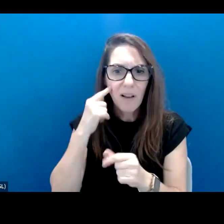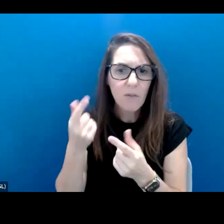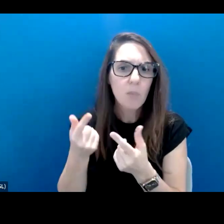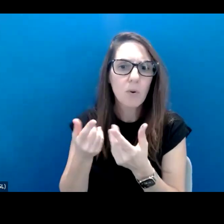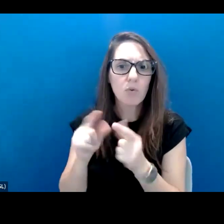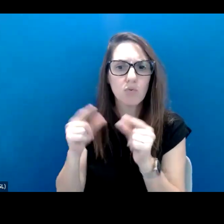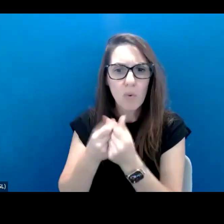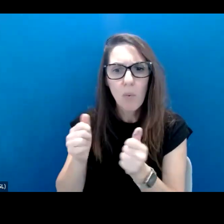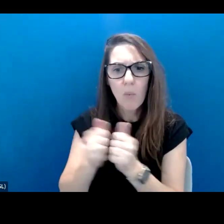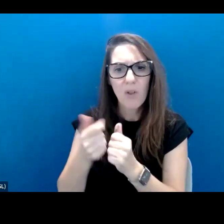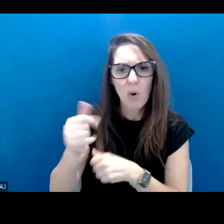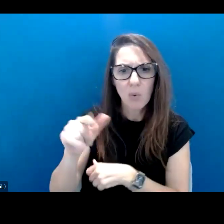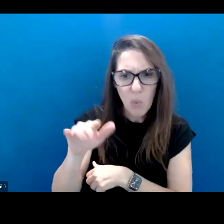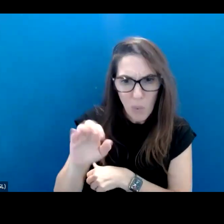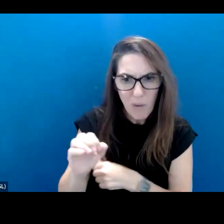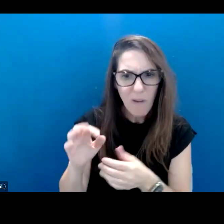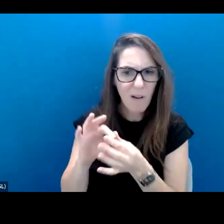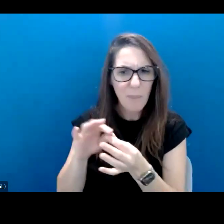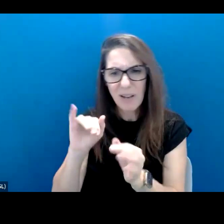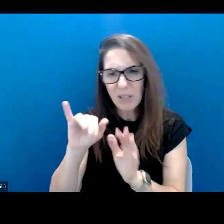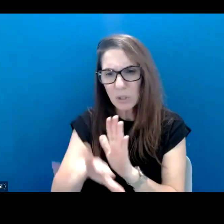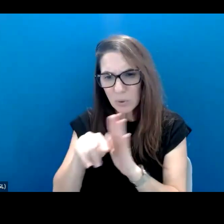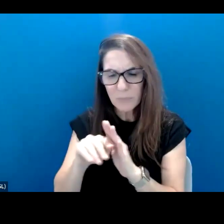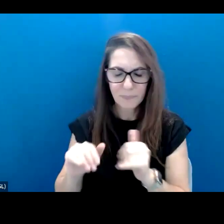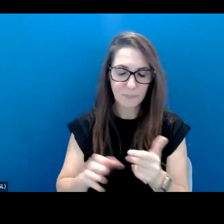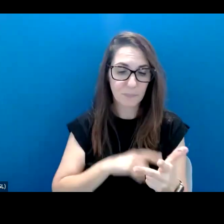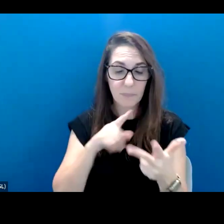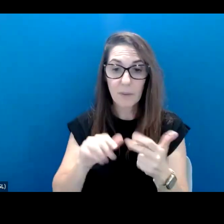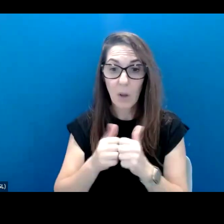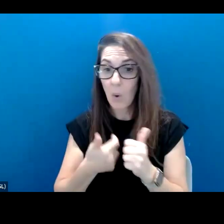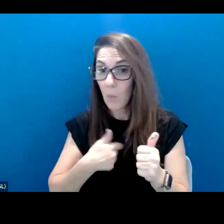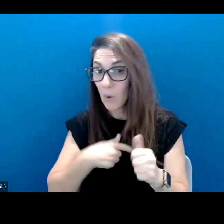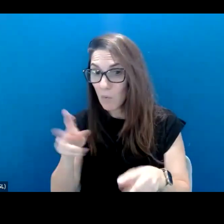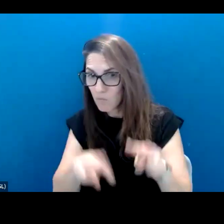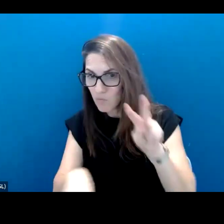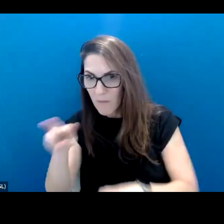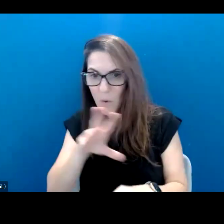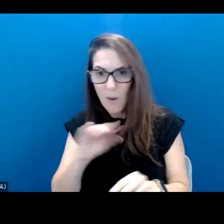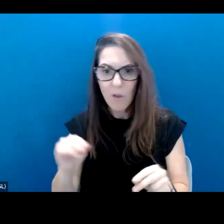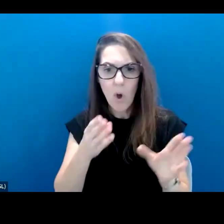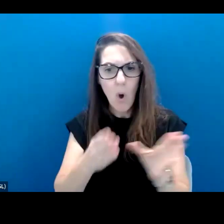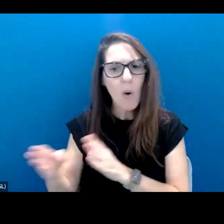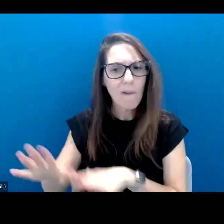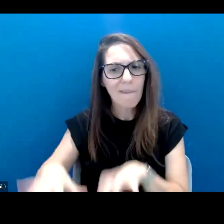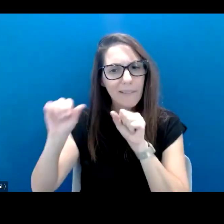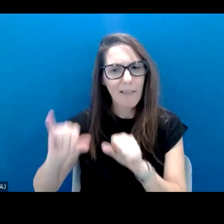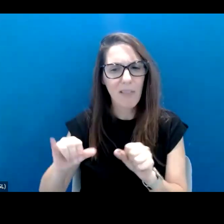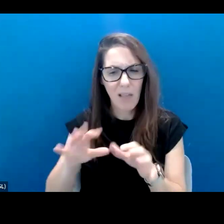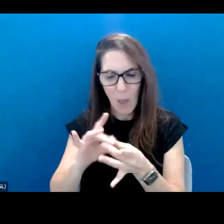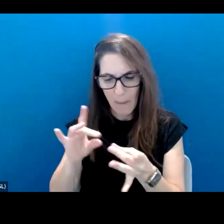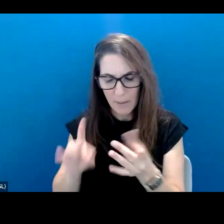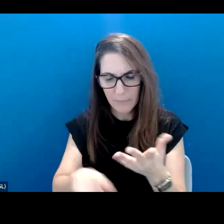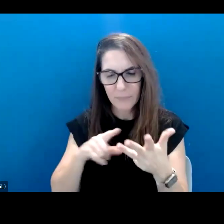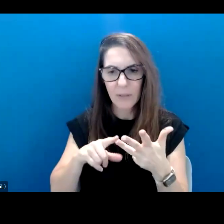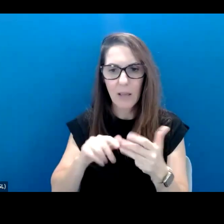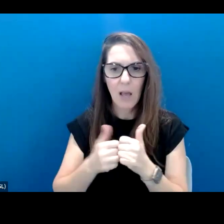chat? How do we review and organize these comments? This is in part goes to like what we were talking about with Kirill. How do we support